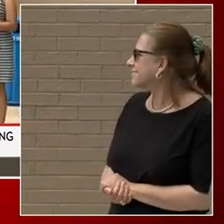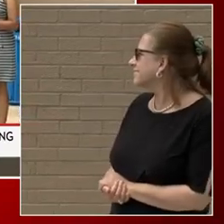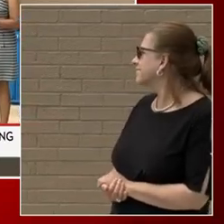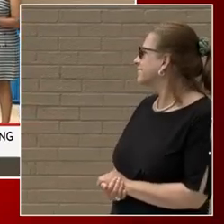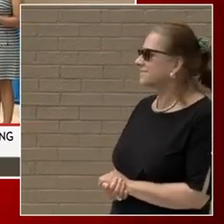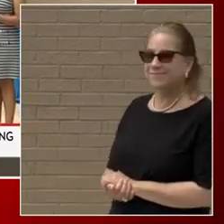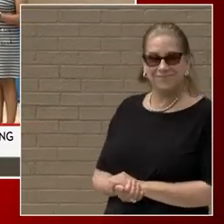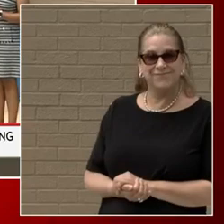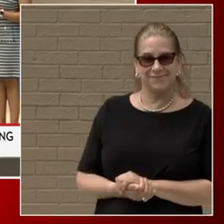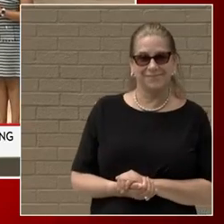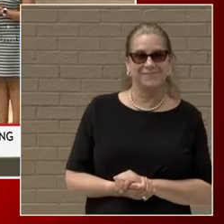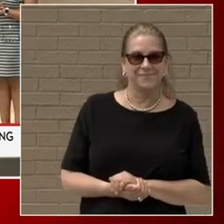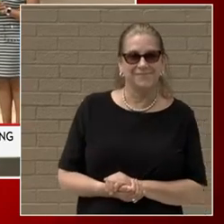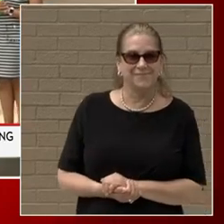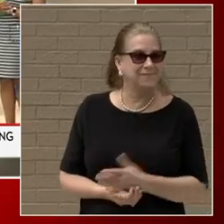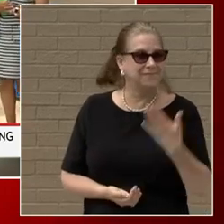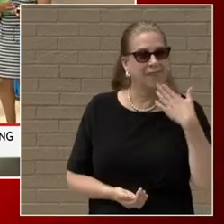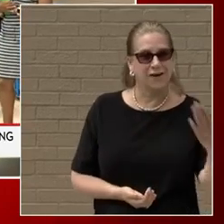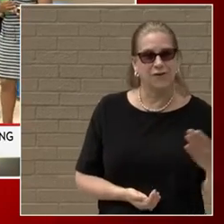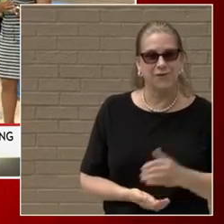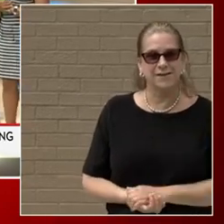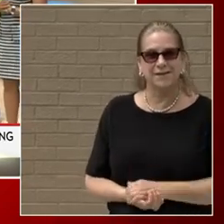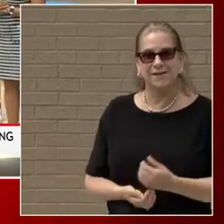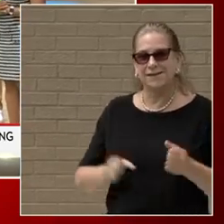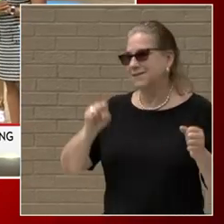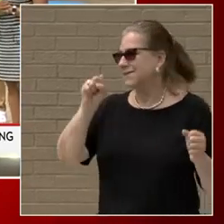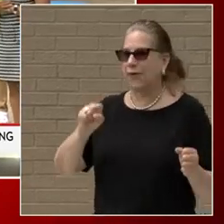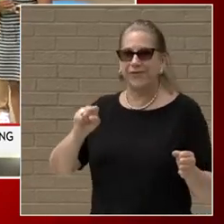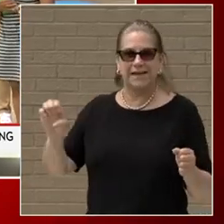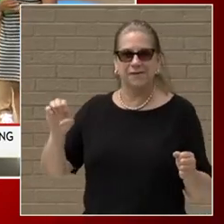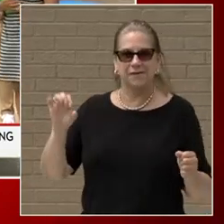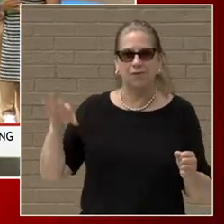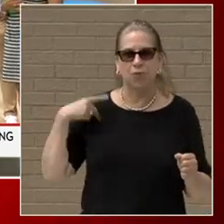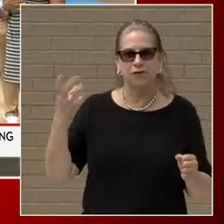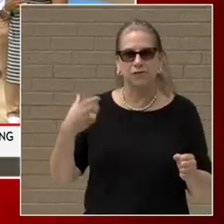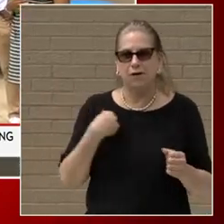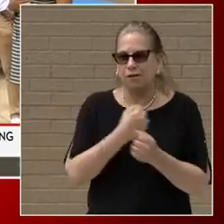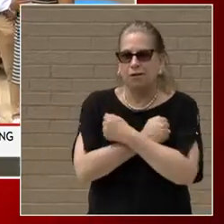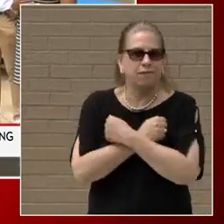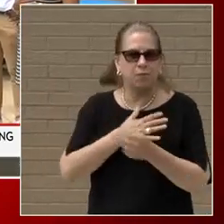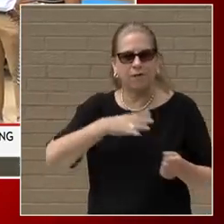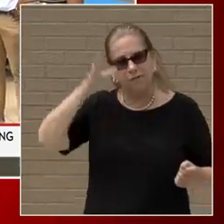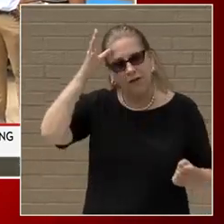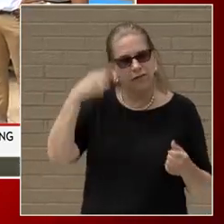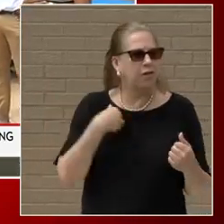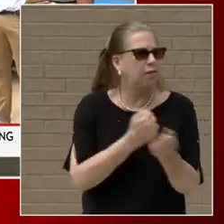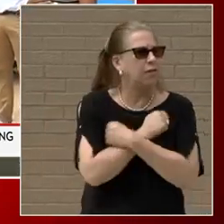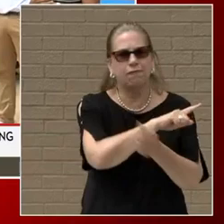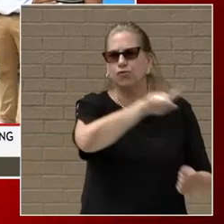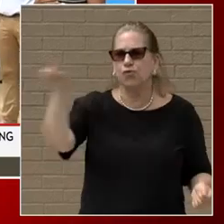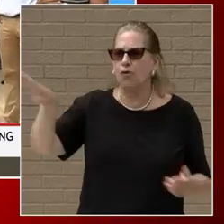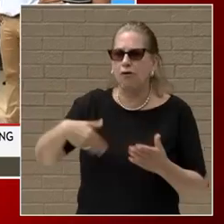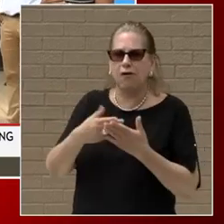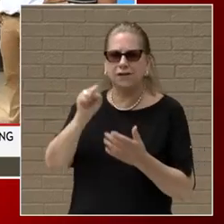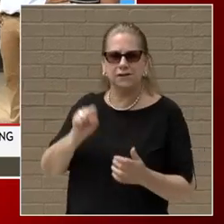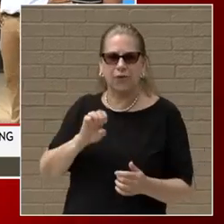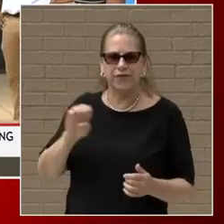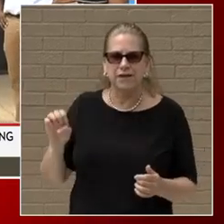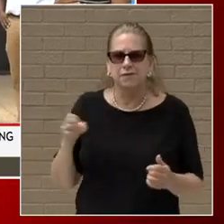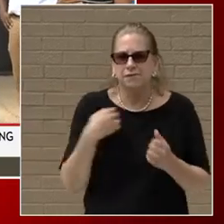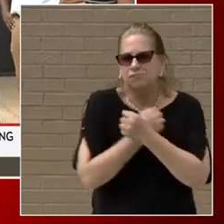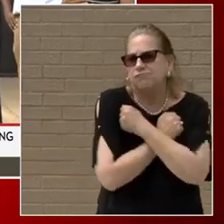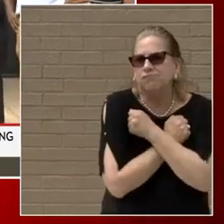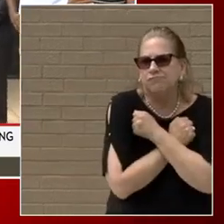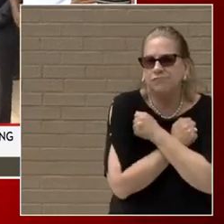I would like to thank Southeast, definitely, because my father loved y'all. And I know he'd be very,